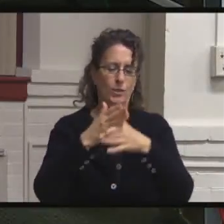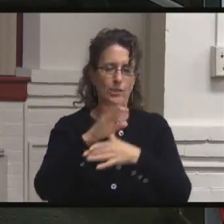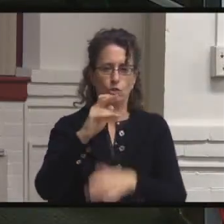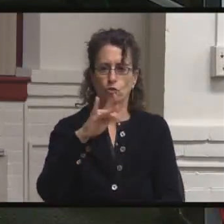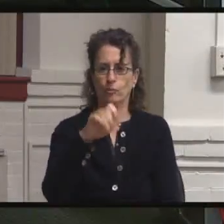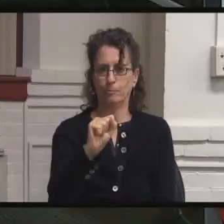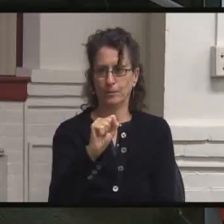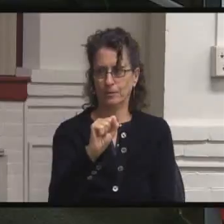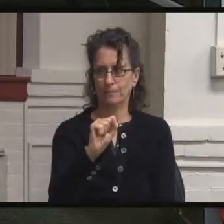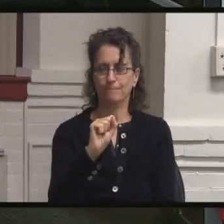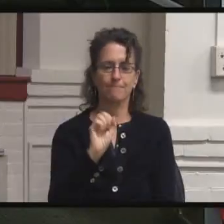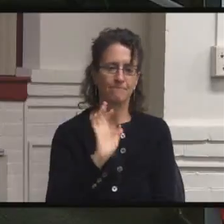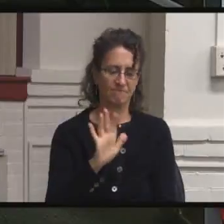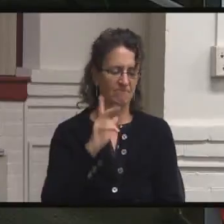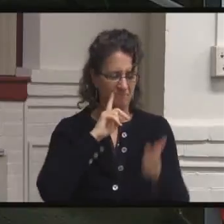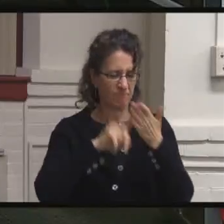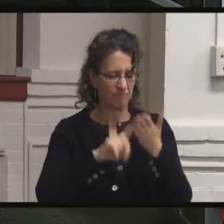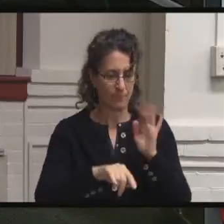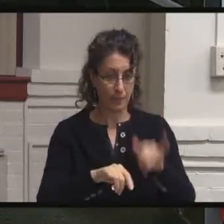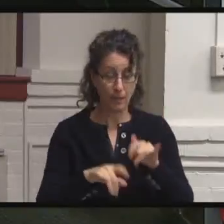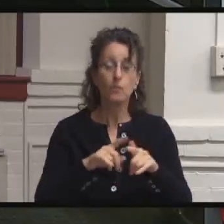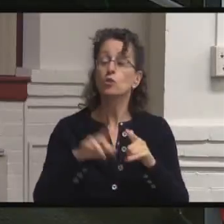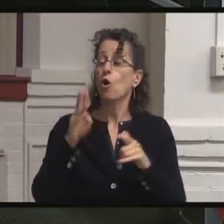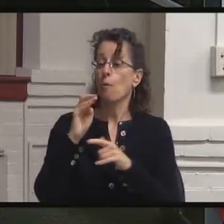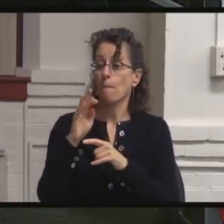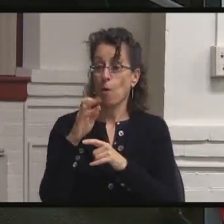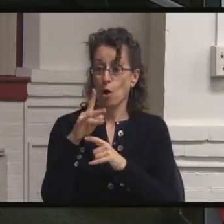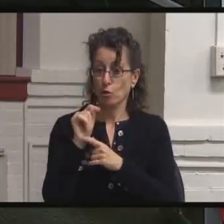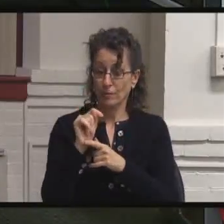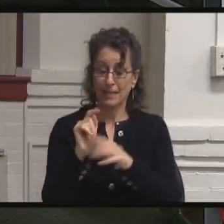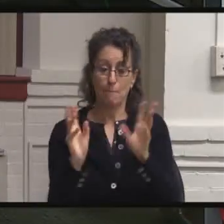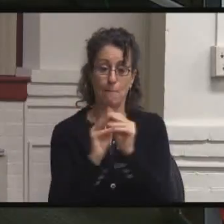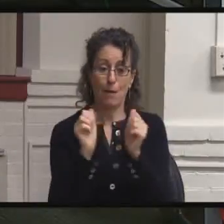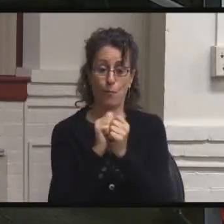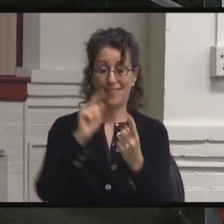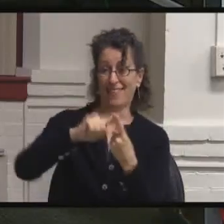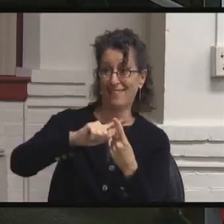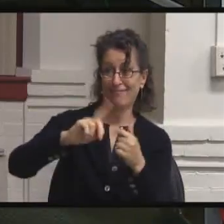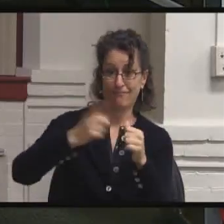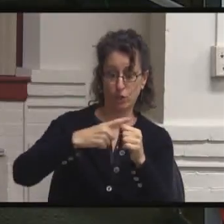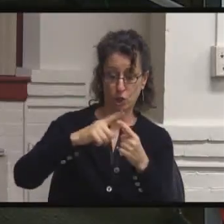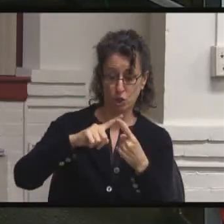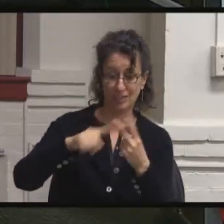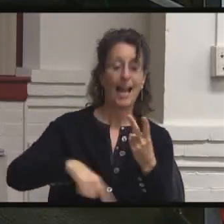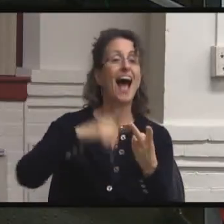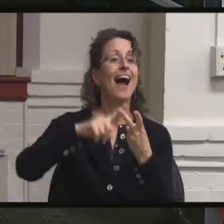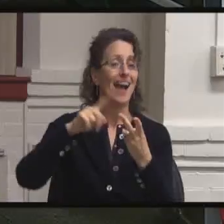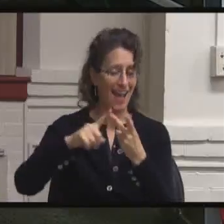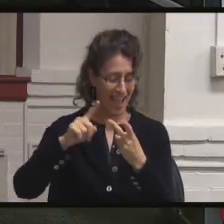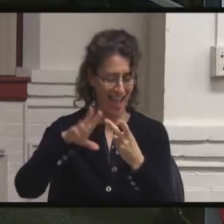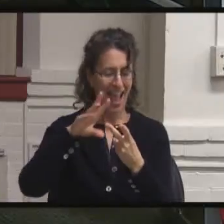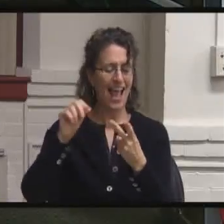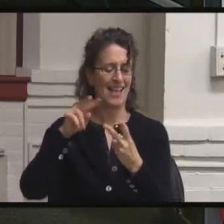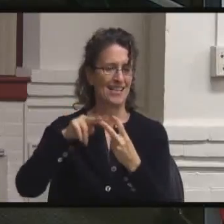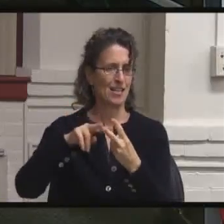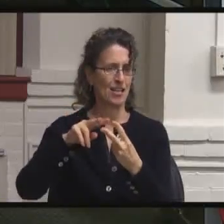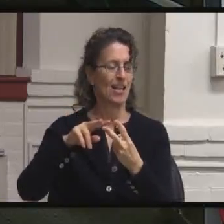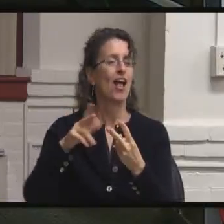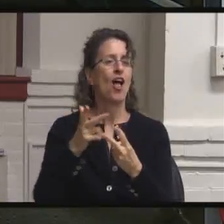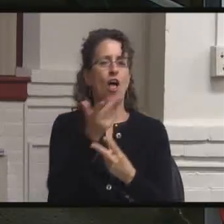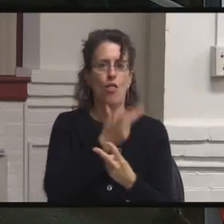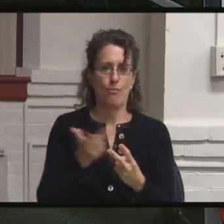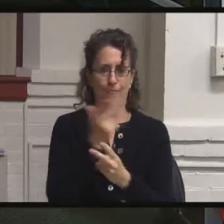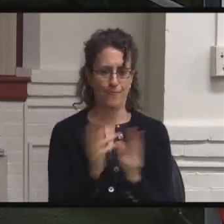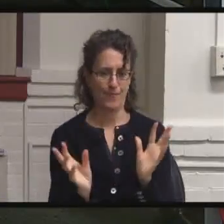ad hoc committee got together with some folks from Efficiency Vermont and some representatives of Windham Wood Heat to talk